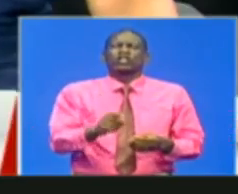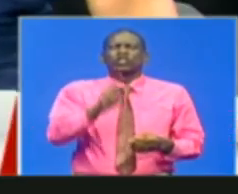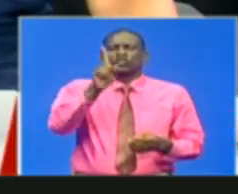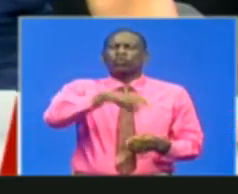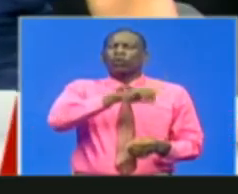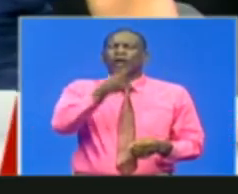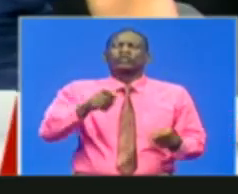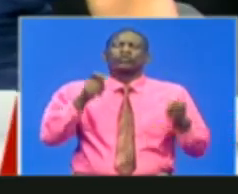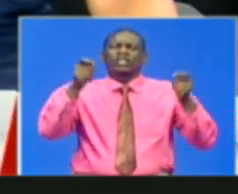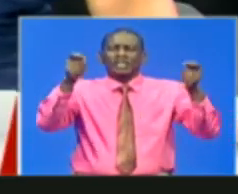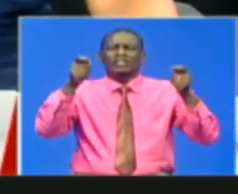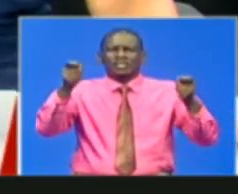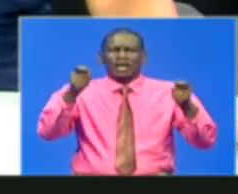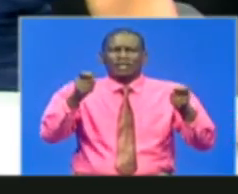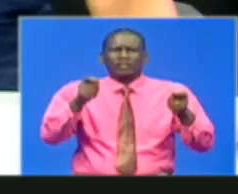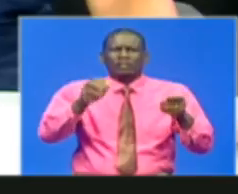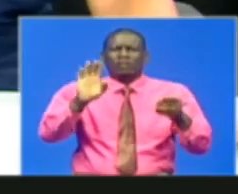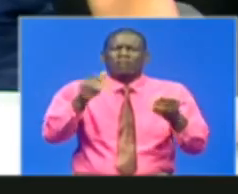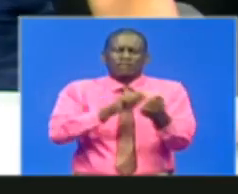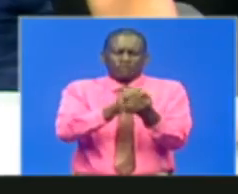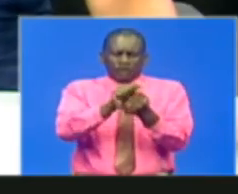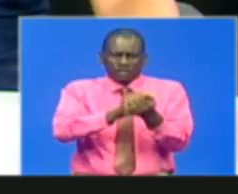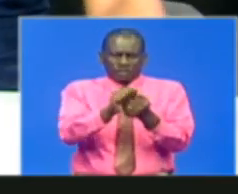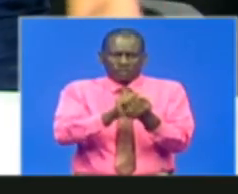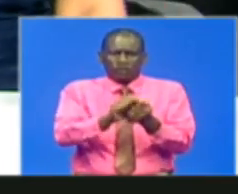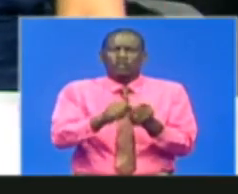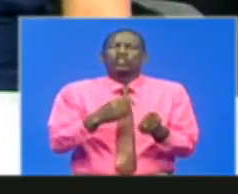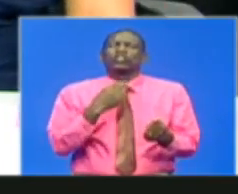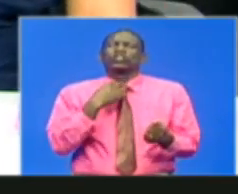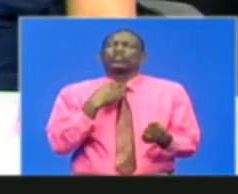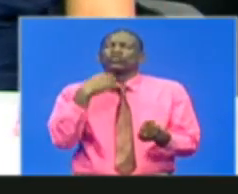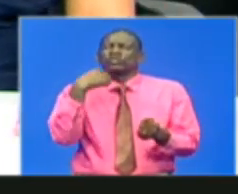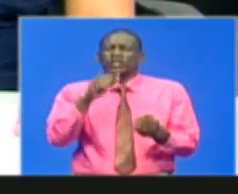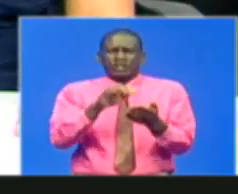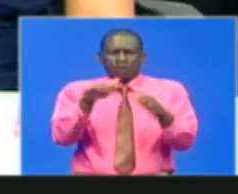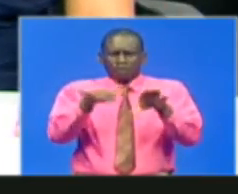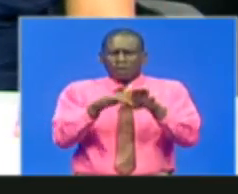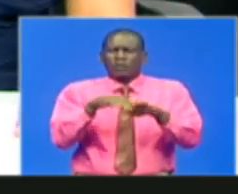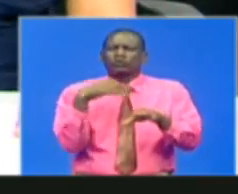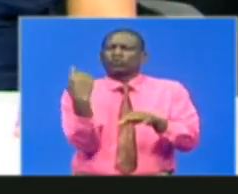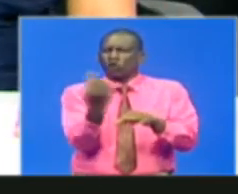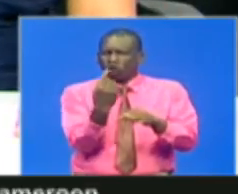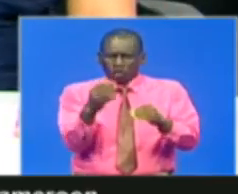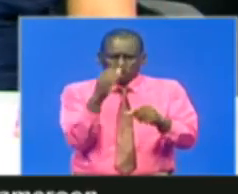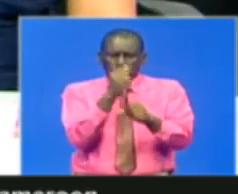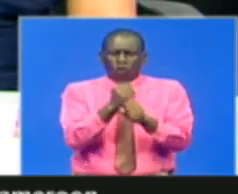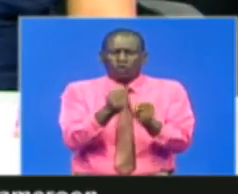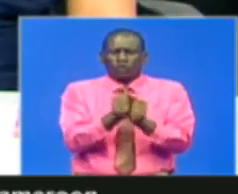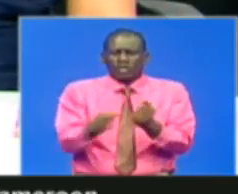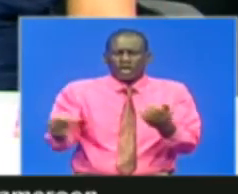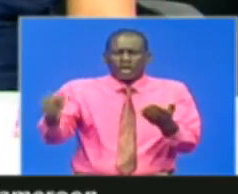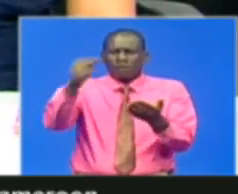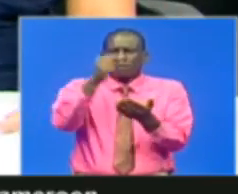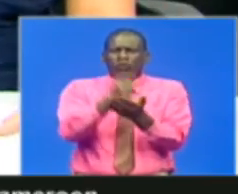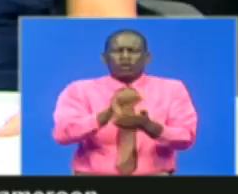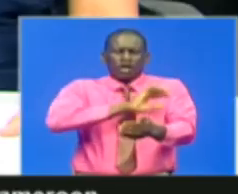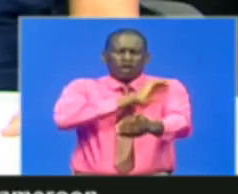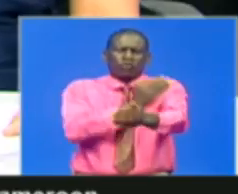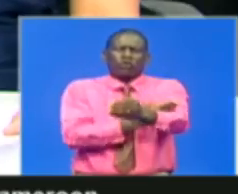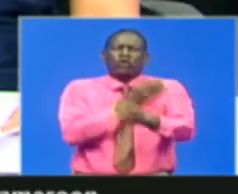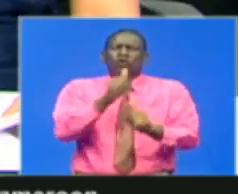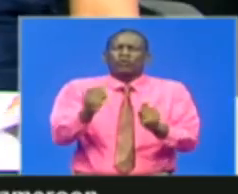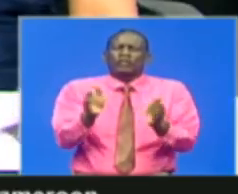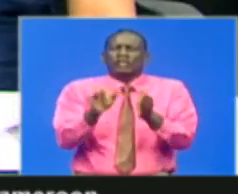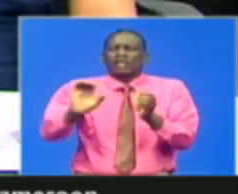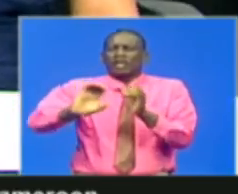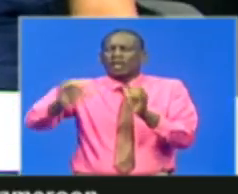the nurses' strike by Friday. The union says its members will only deal with their appointing authority, which are the county public